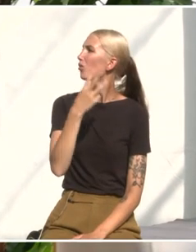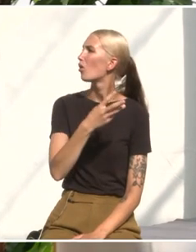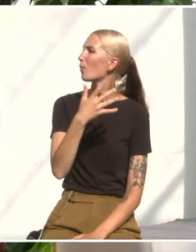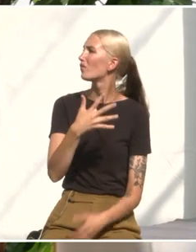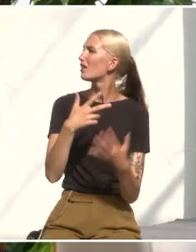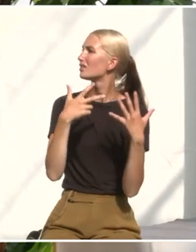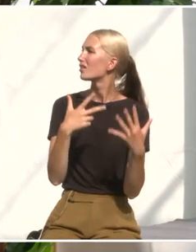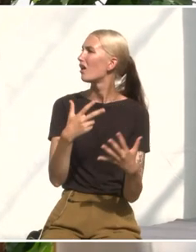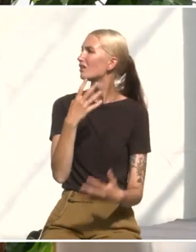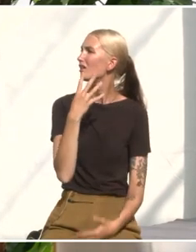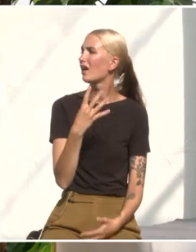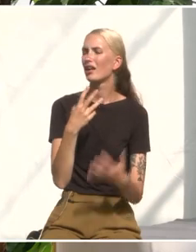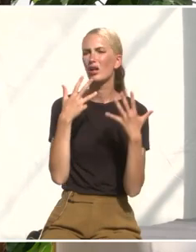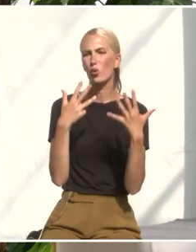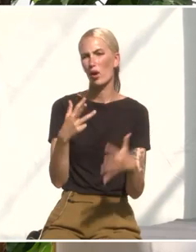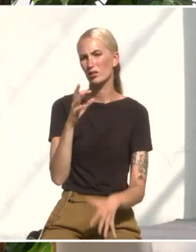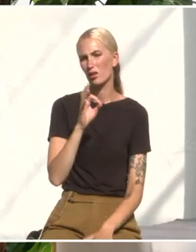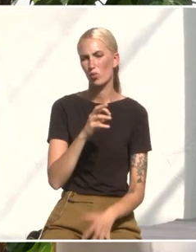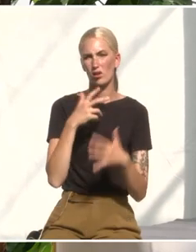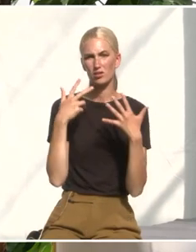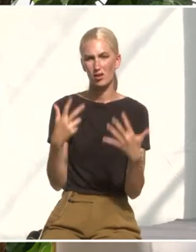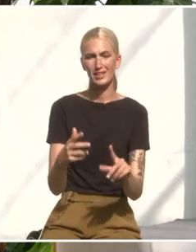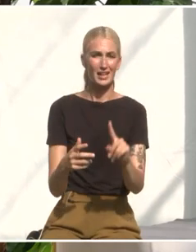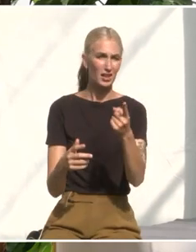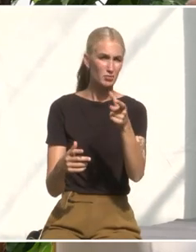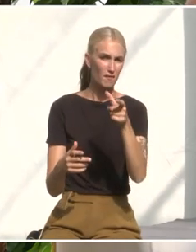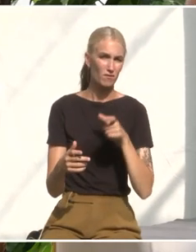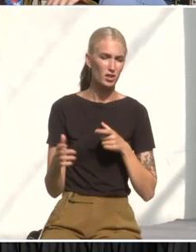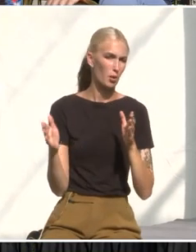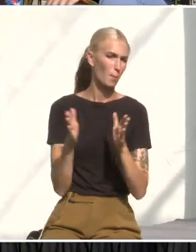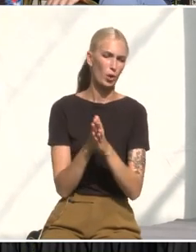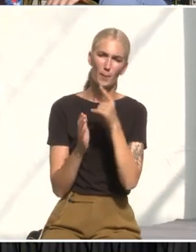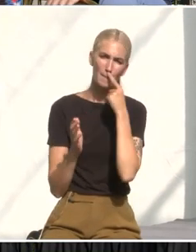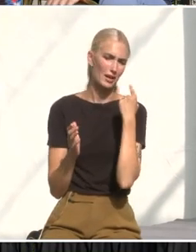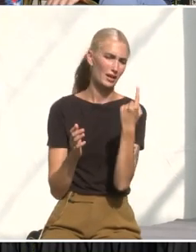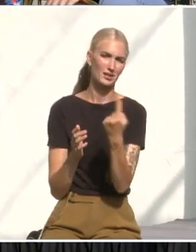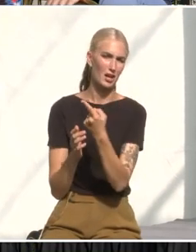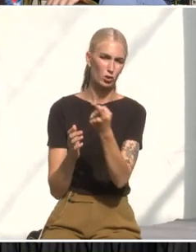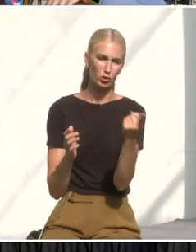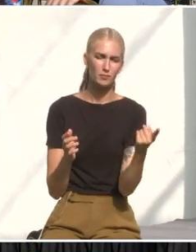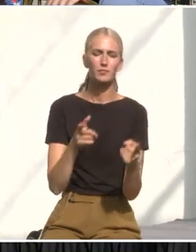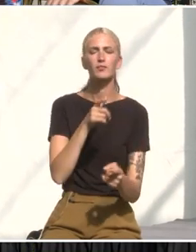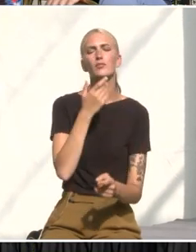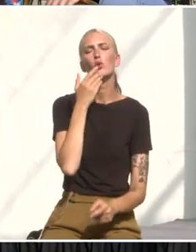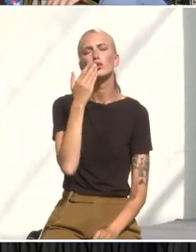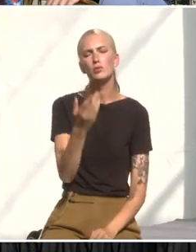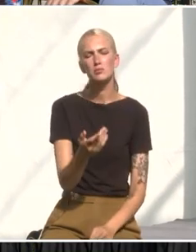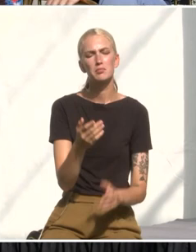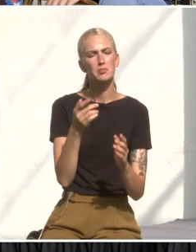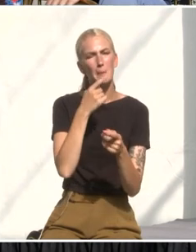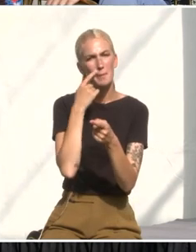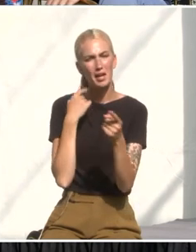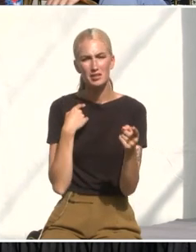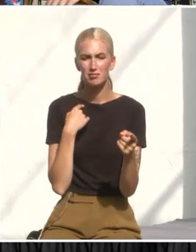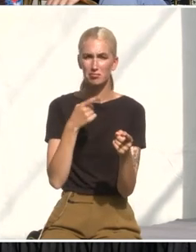3584908. And first of all, I would like men to ask this question. And the question is, dear men, have you ever sought